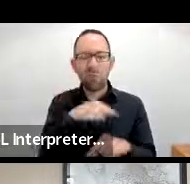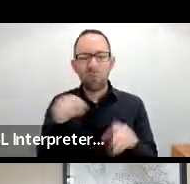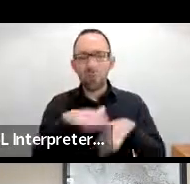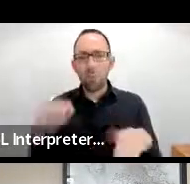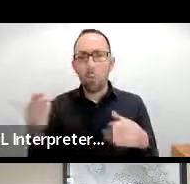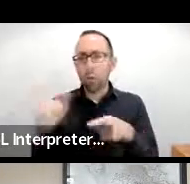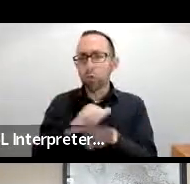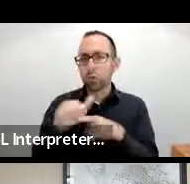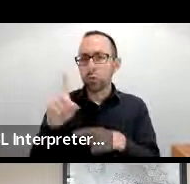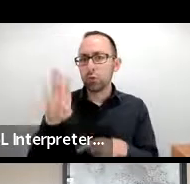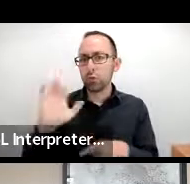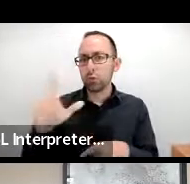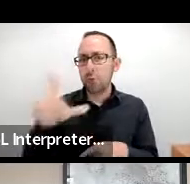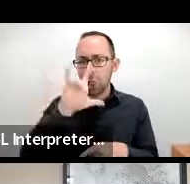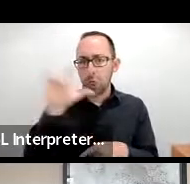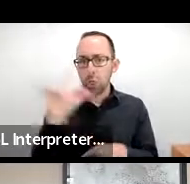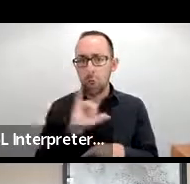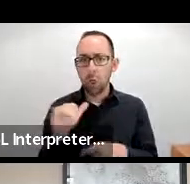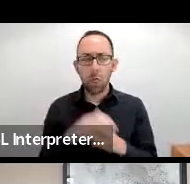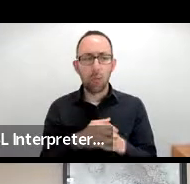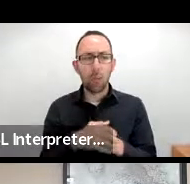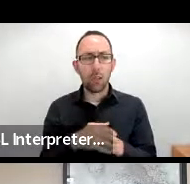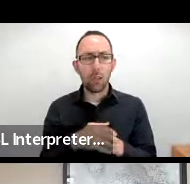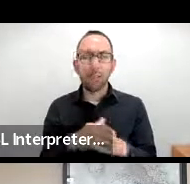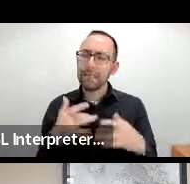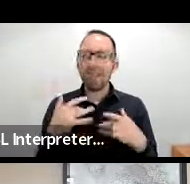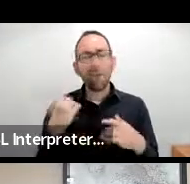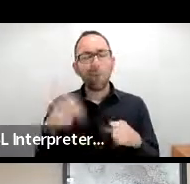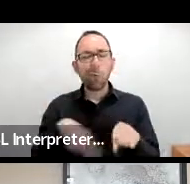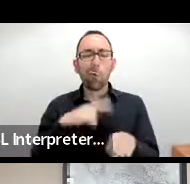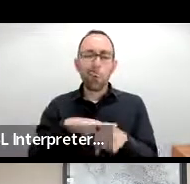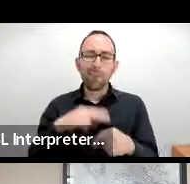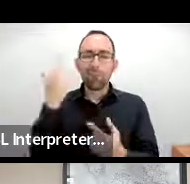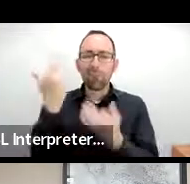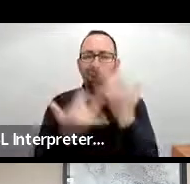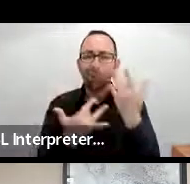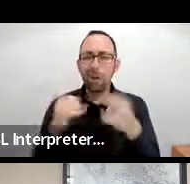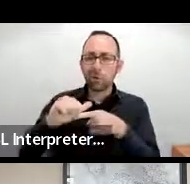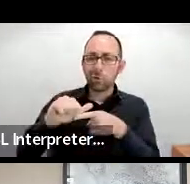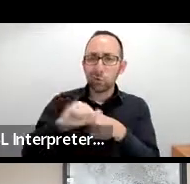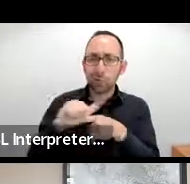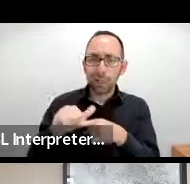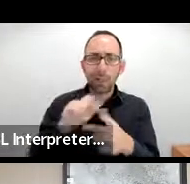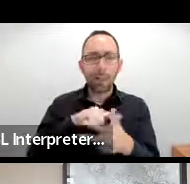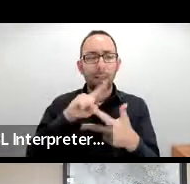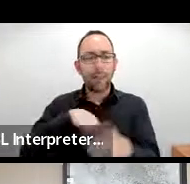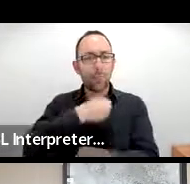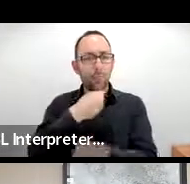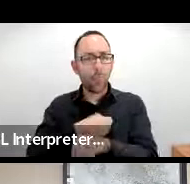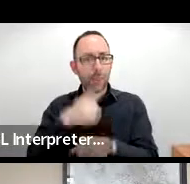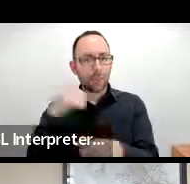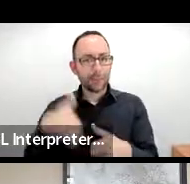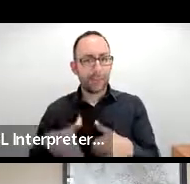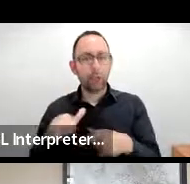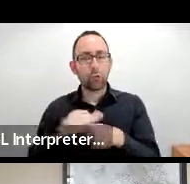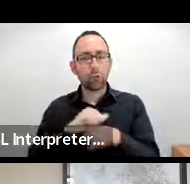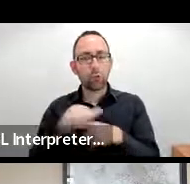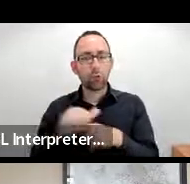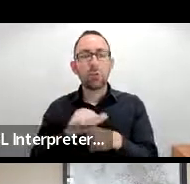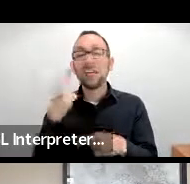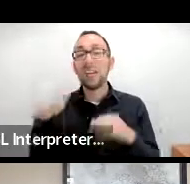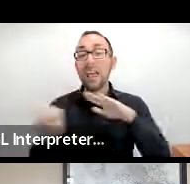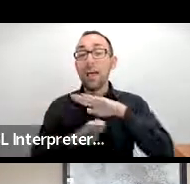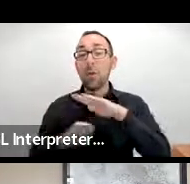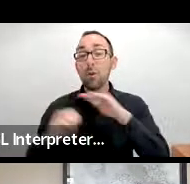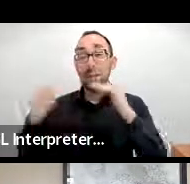look like. We usually we have fire drills, we have lockdown drills, and at the elementary level, our lockdown